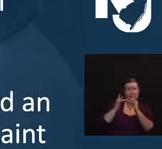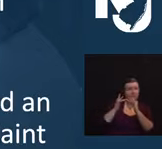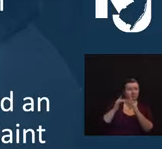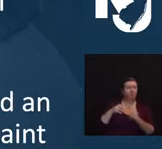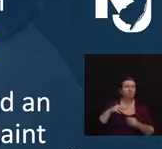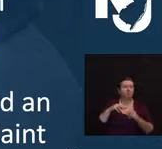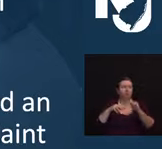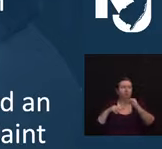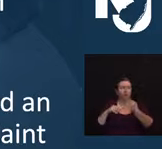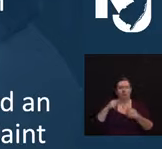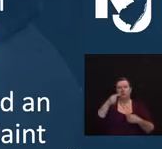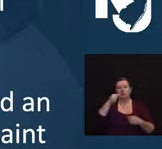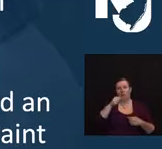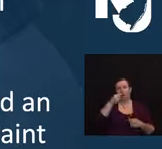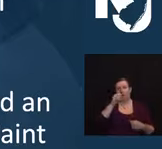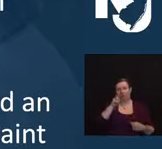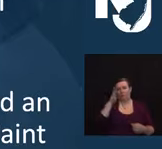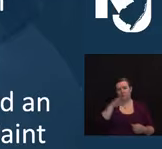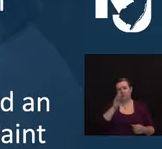NJ.gov/OOIE,